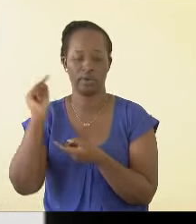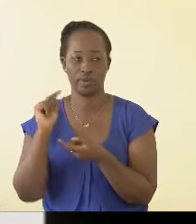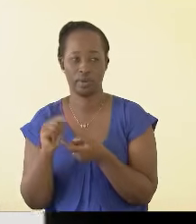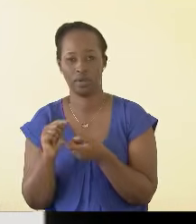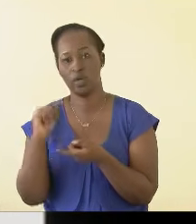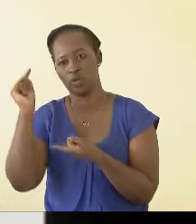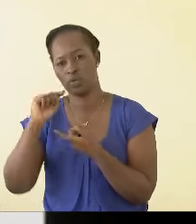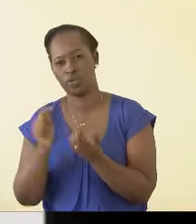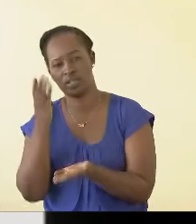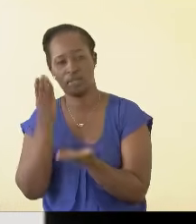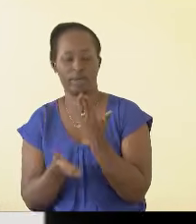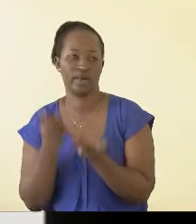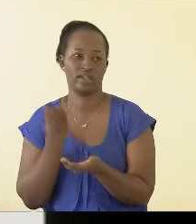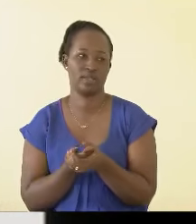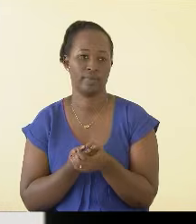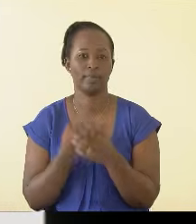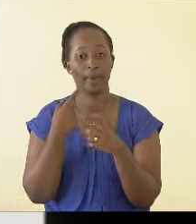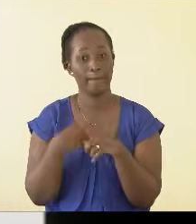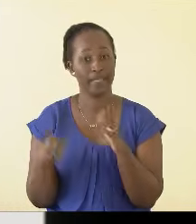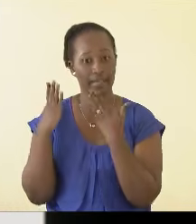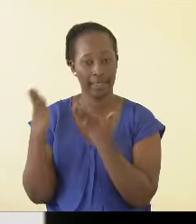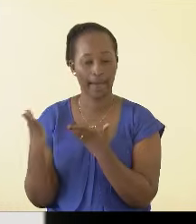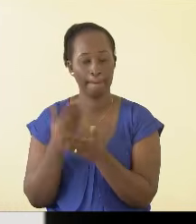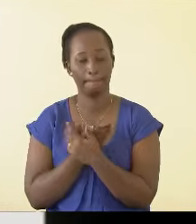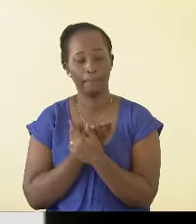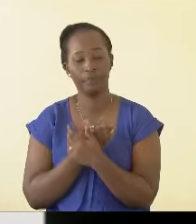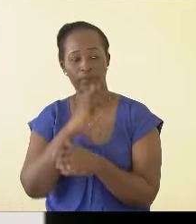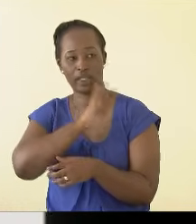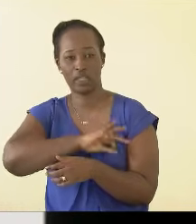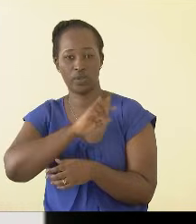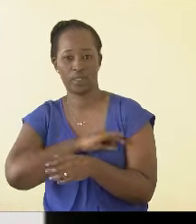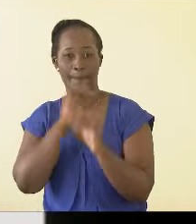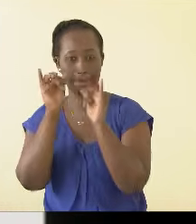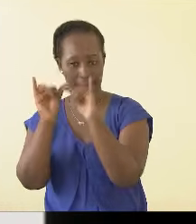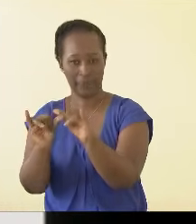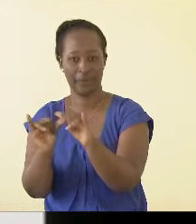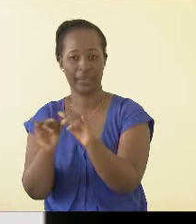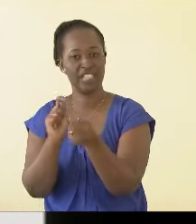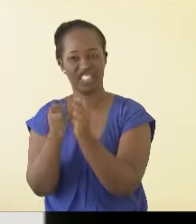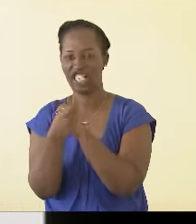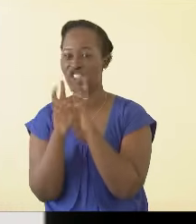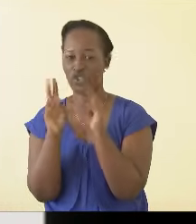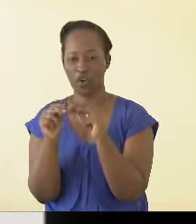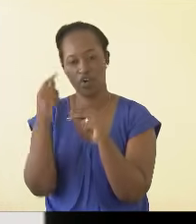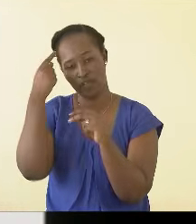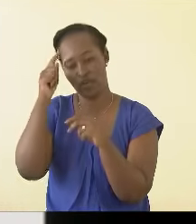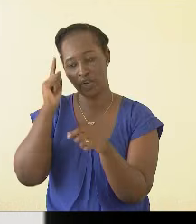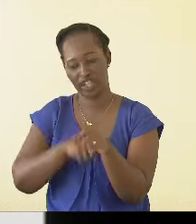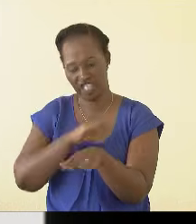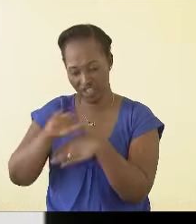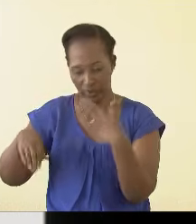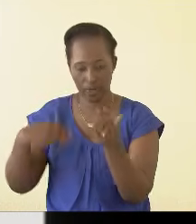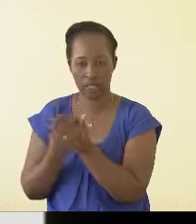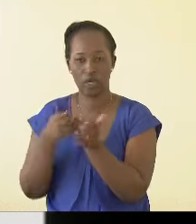reducing balance basis. But in this case, the interest rate is fixed. It will not change for the entire